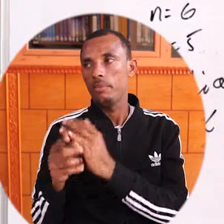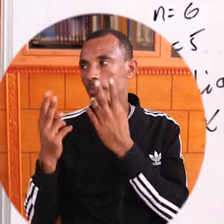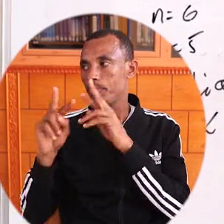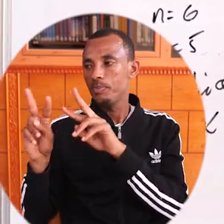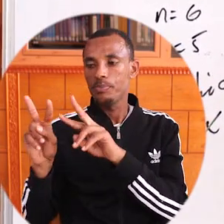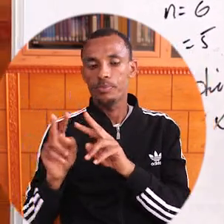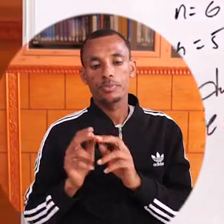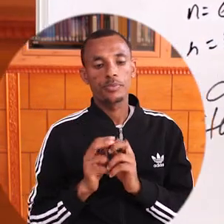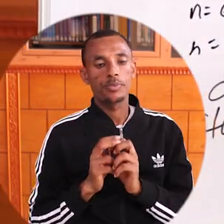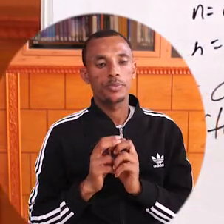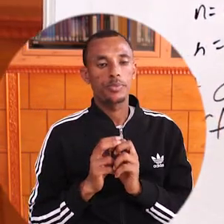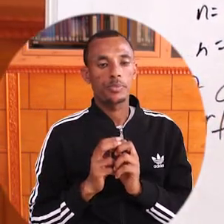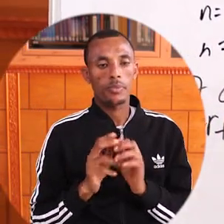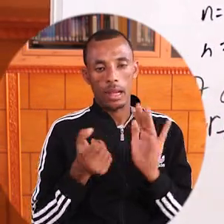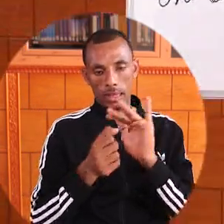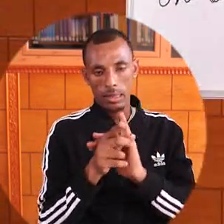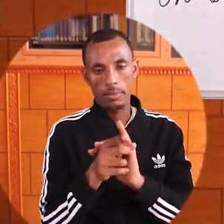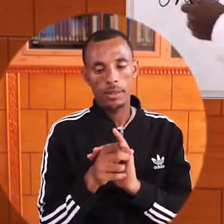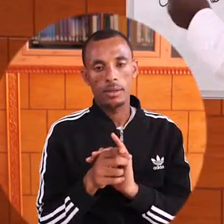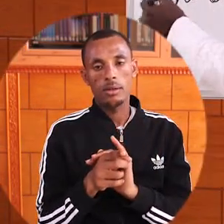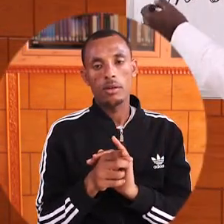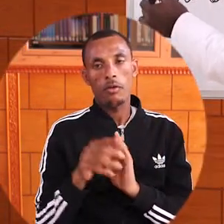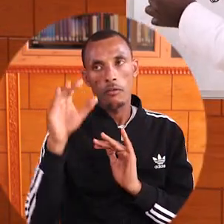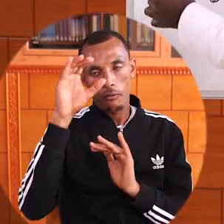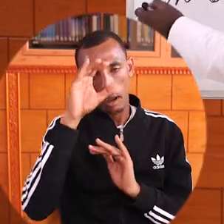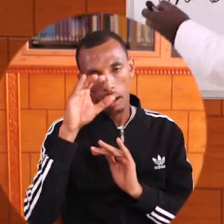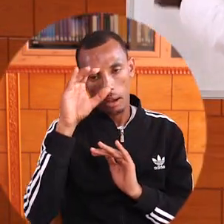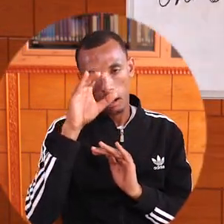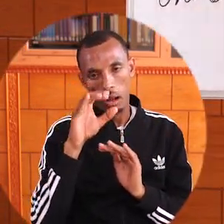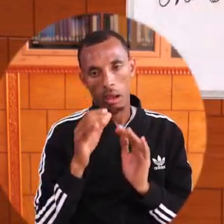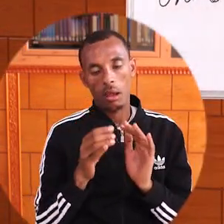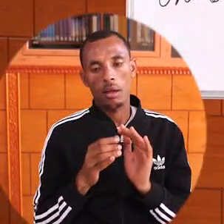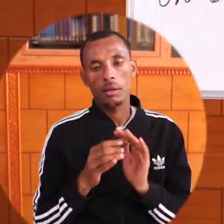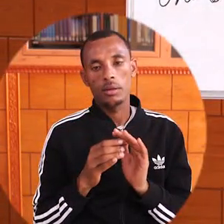So an example,